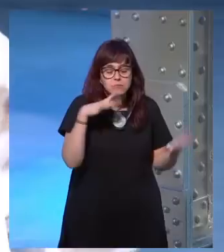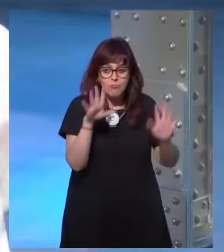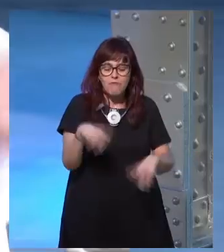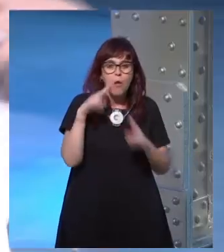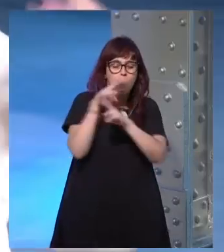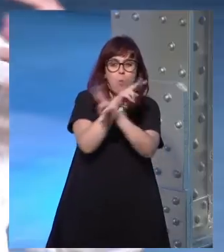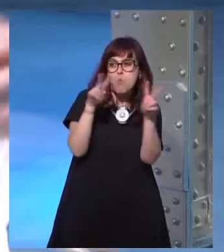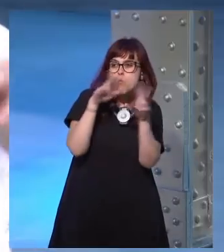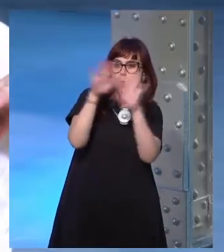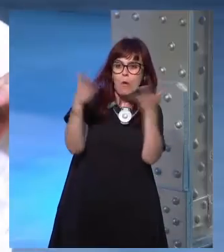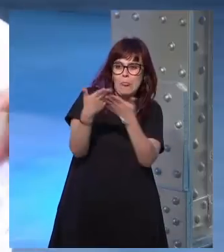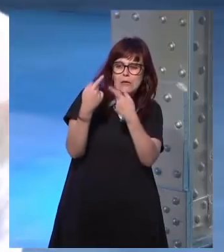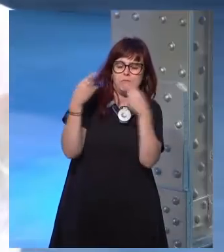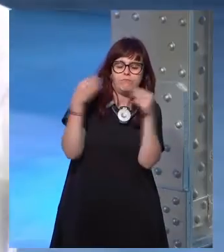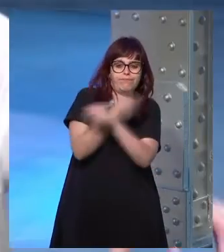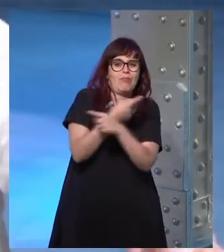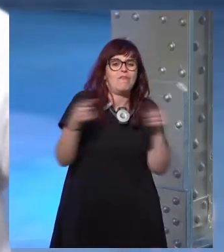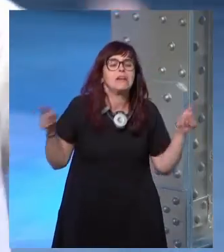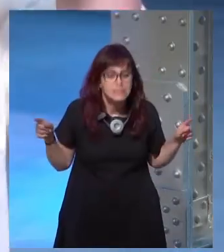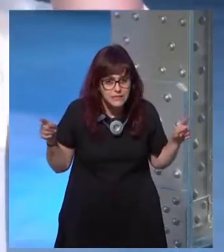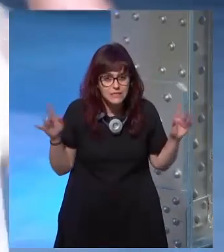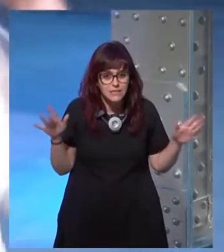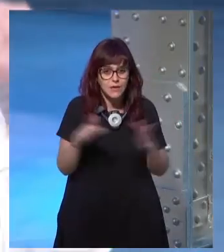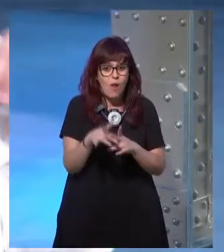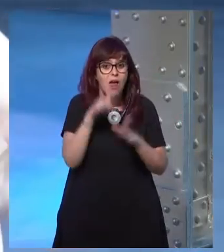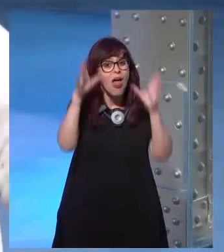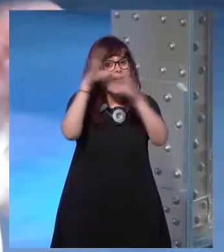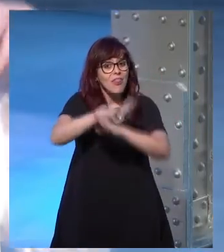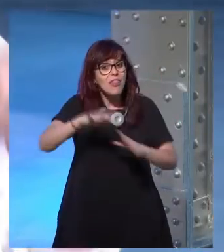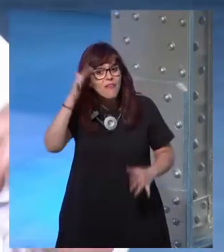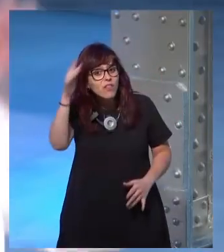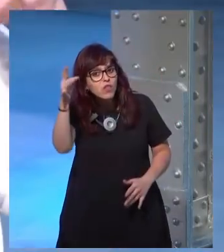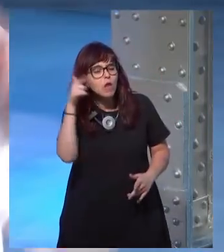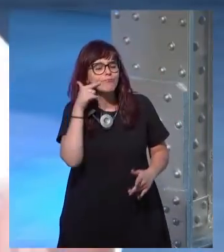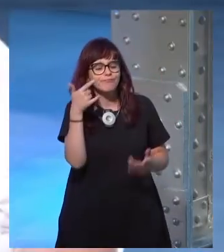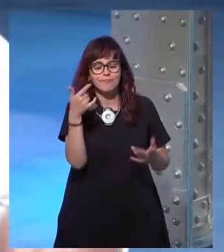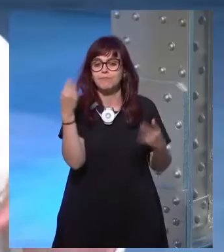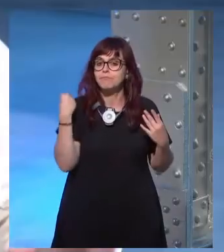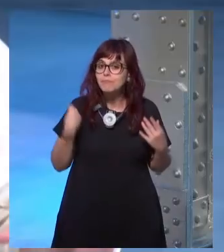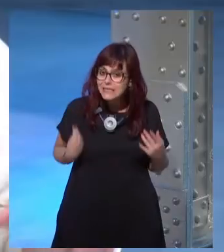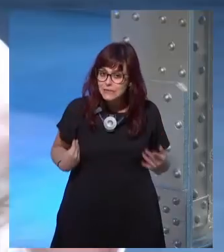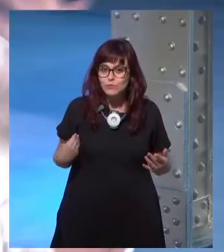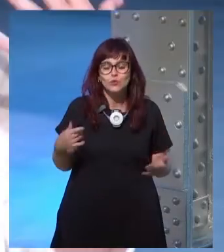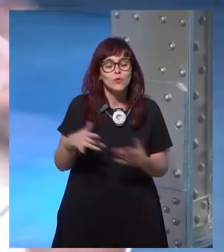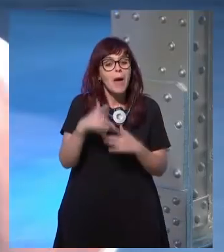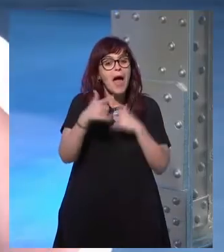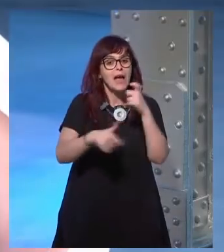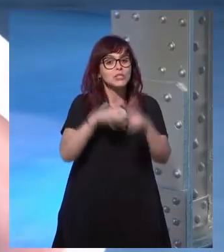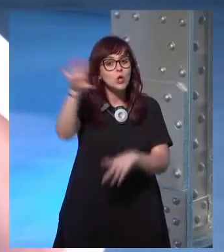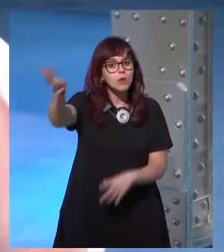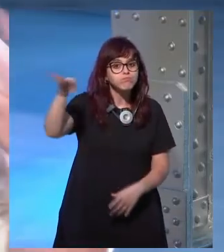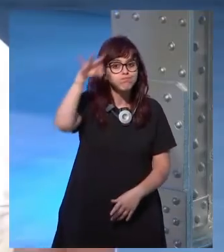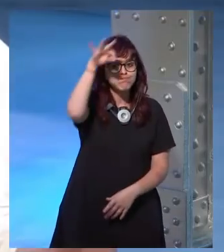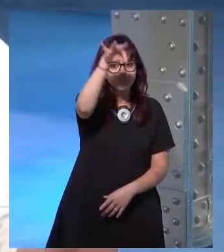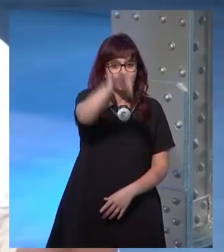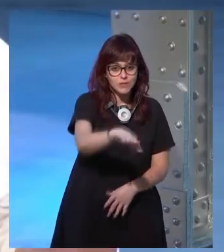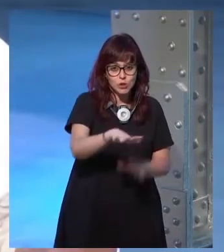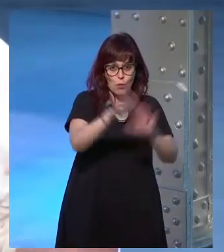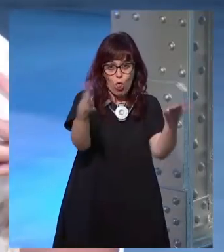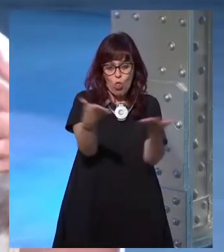informs, with science fiction, you're taking people out of their current culture, their current reality, and you're putting them somewhere different. So you use those feelings